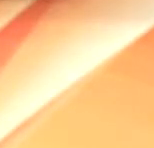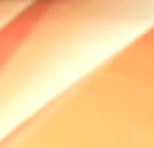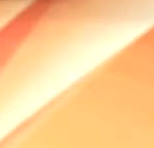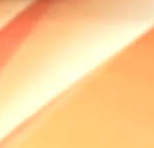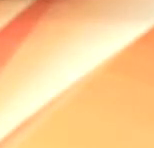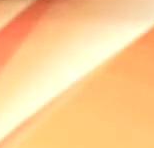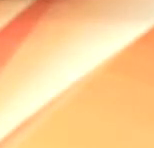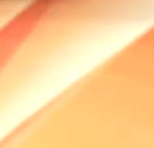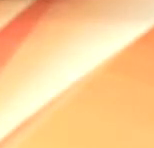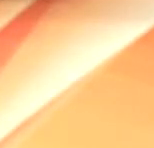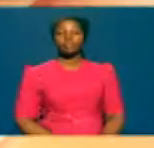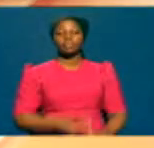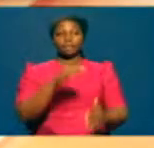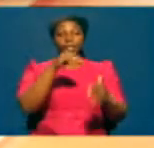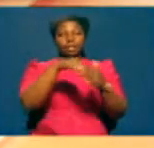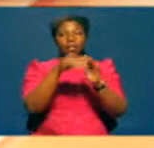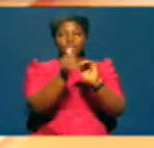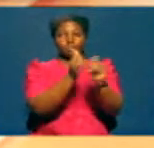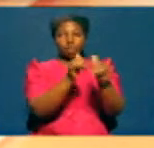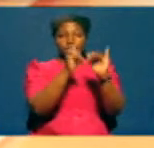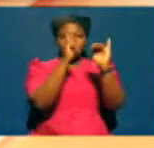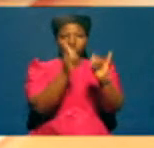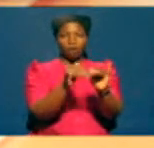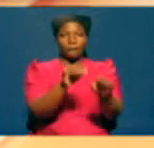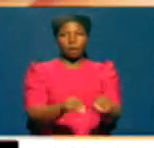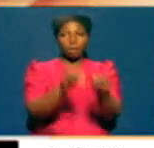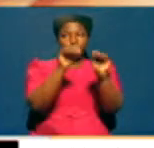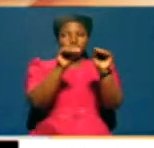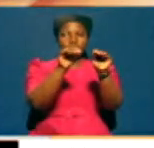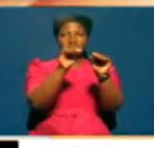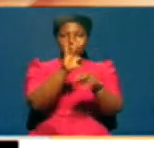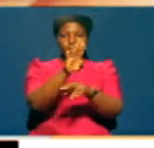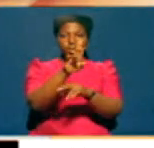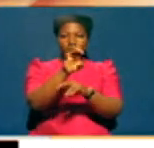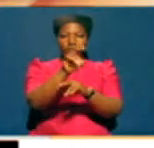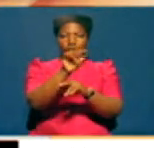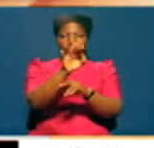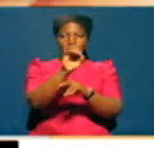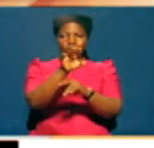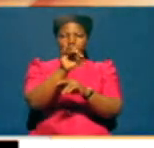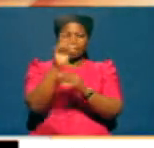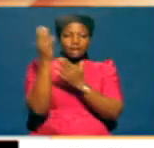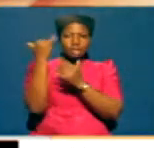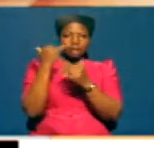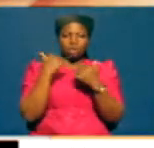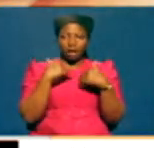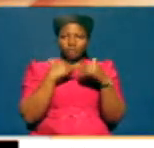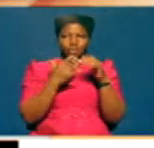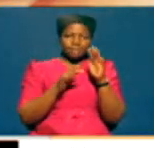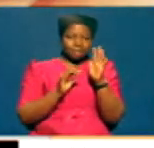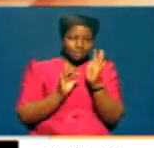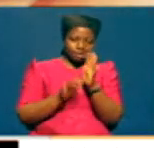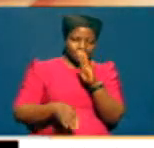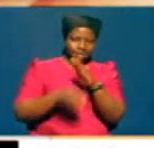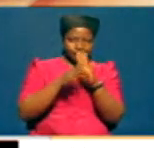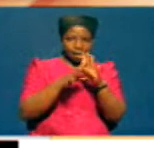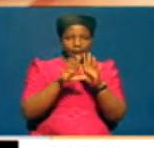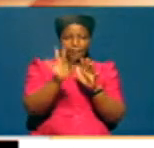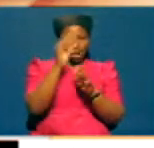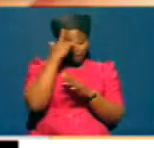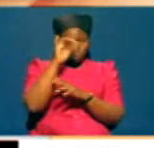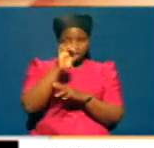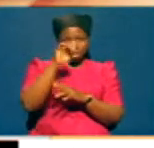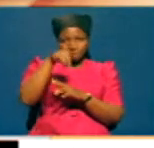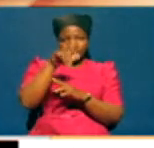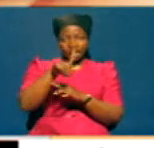In sports, newly promoted Brentford expect to have striker Ivan Tooney fit for the English Premier League opener